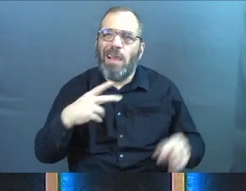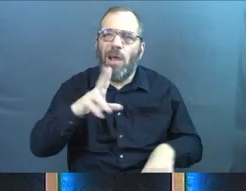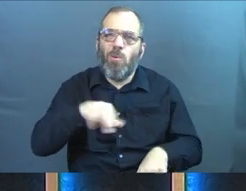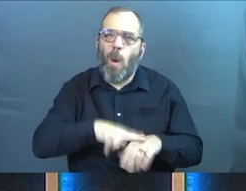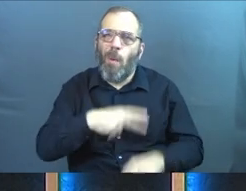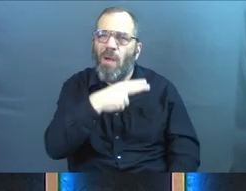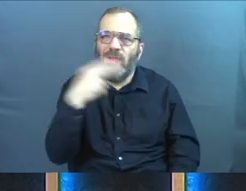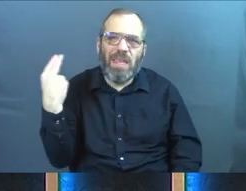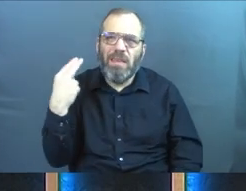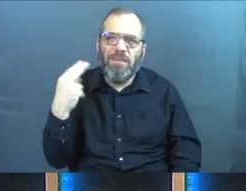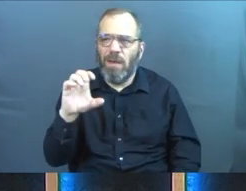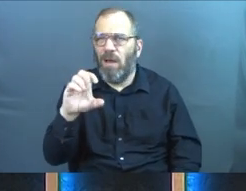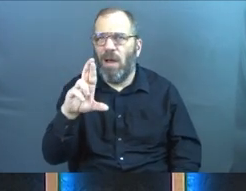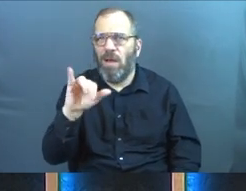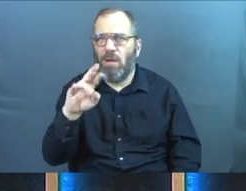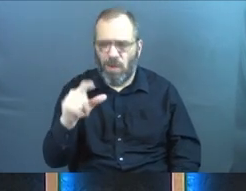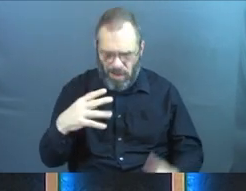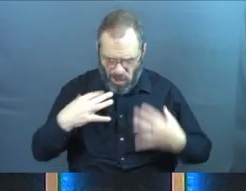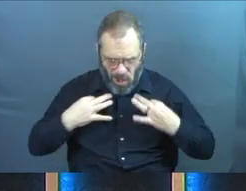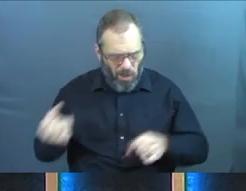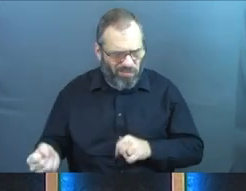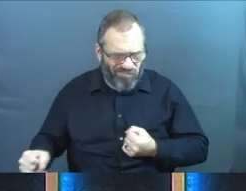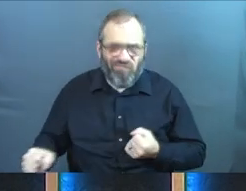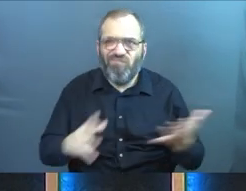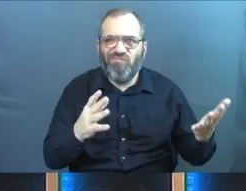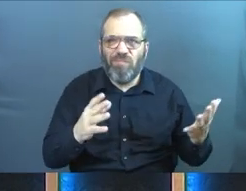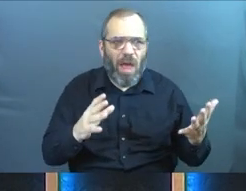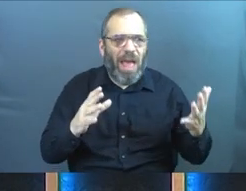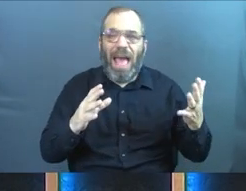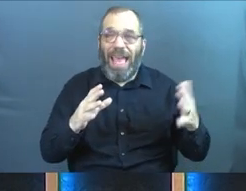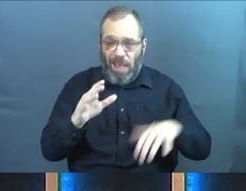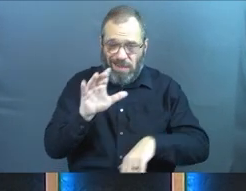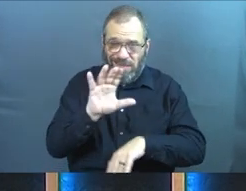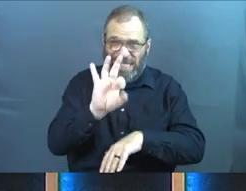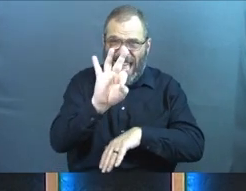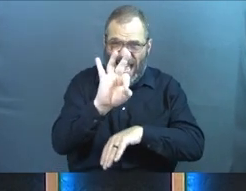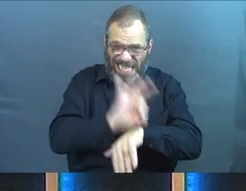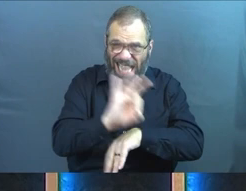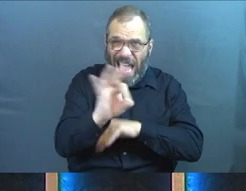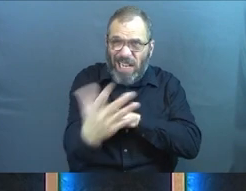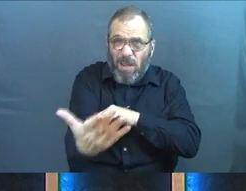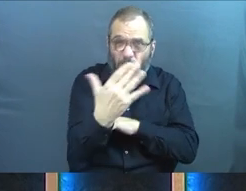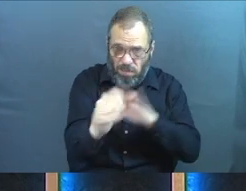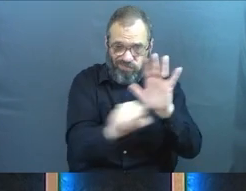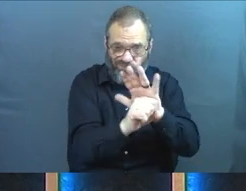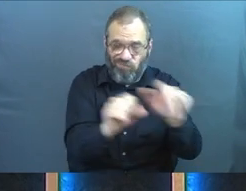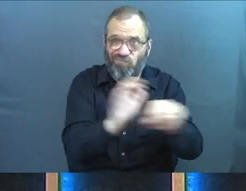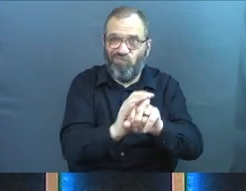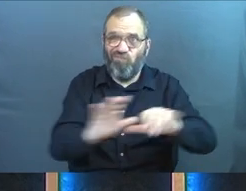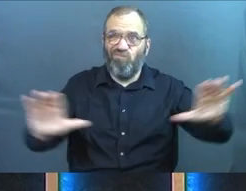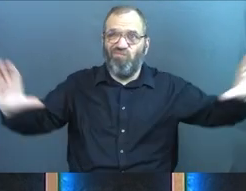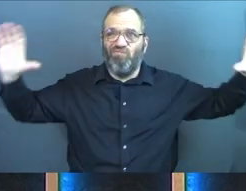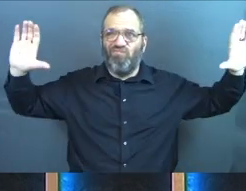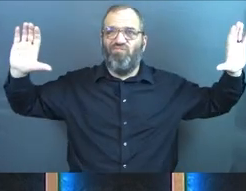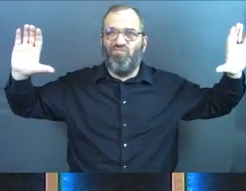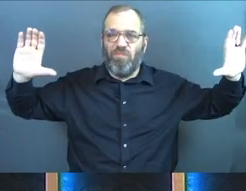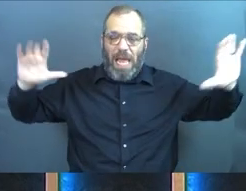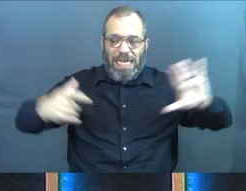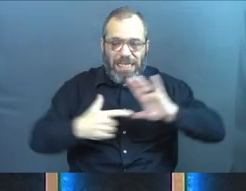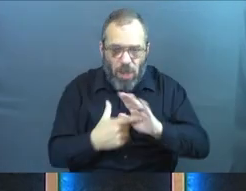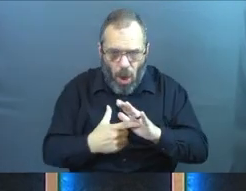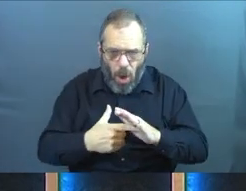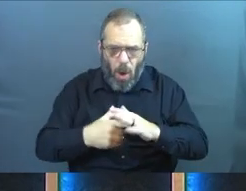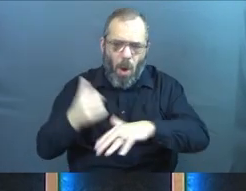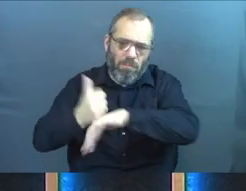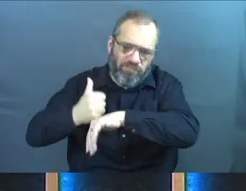criminal. They're doing away with his clothes. It was 9 o'clock in the morning when they crucified Jesus. A sign announced